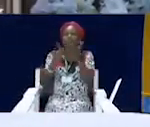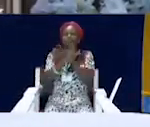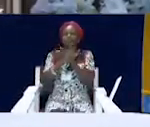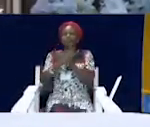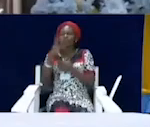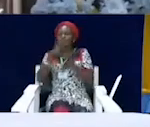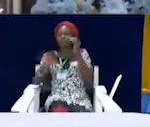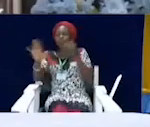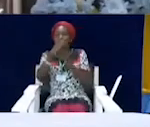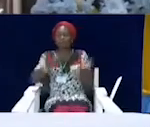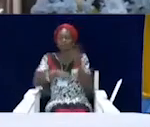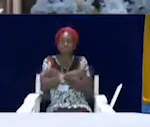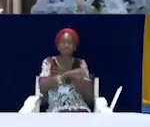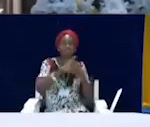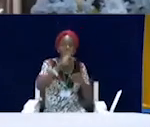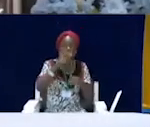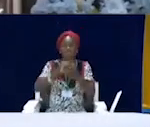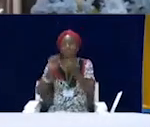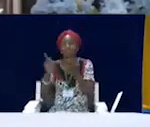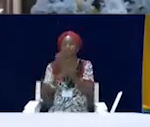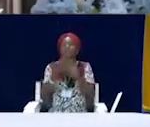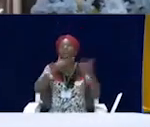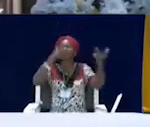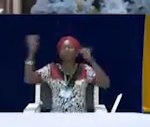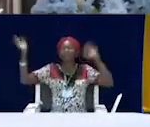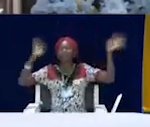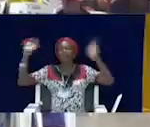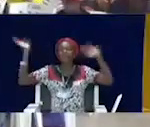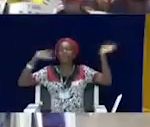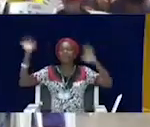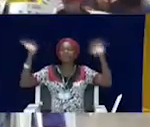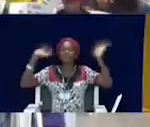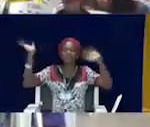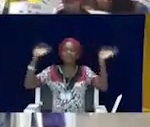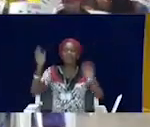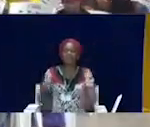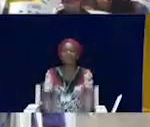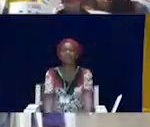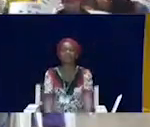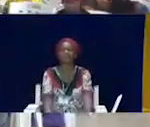If you are born in April, let me hear you shout hallelujah.